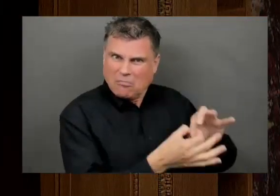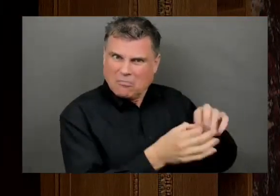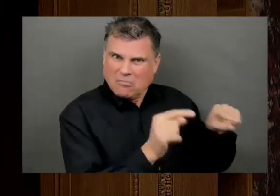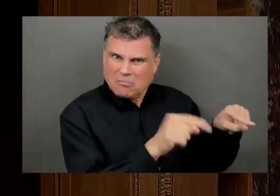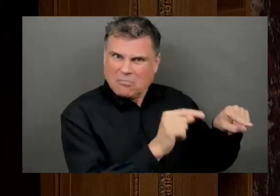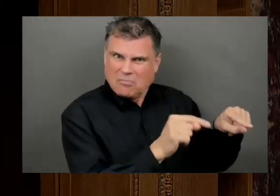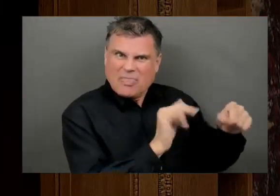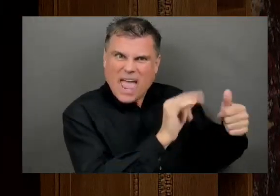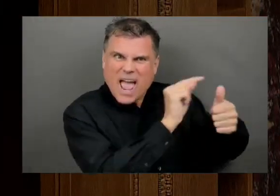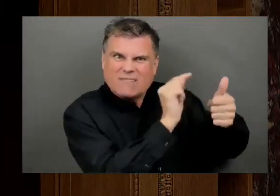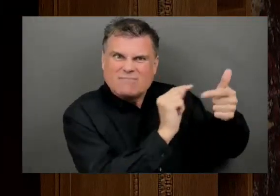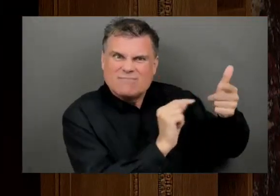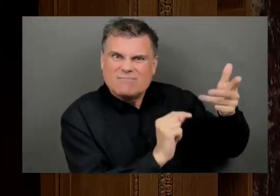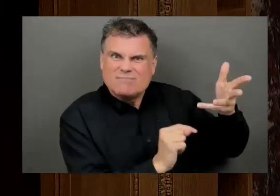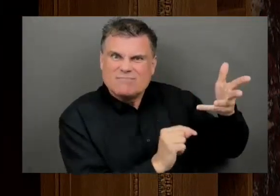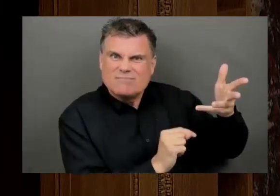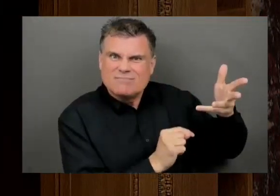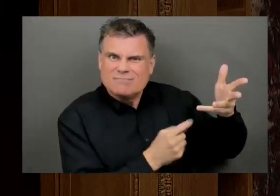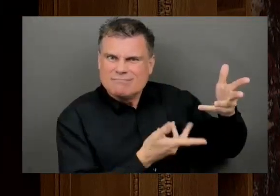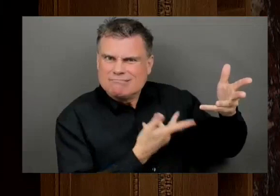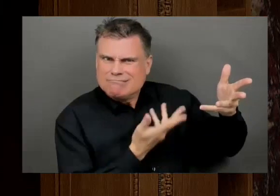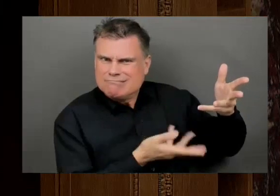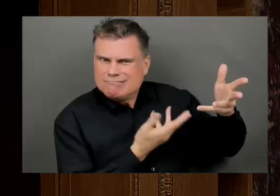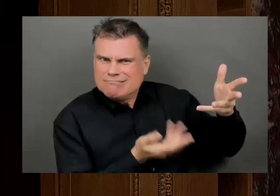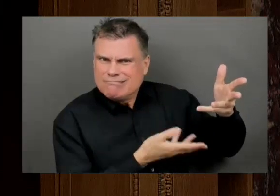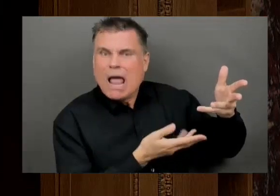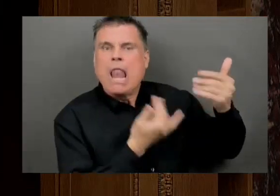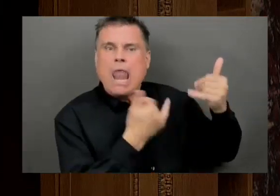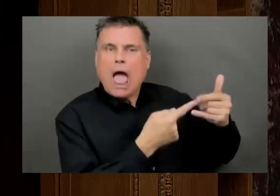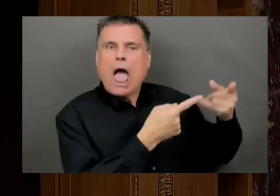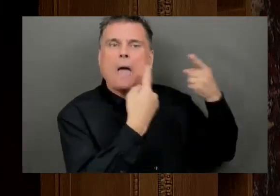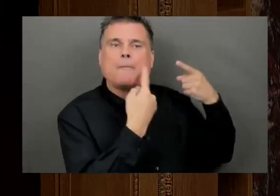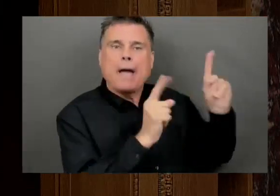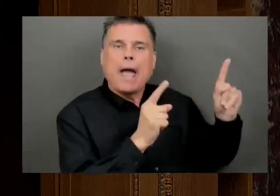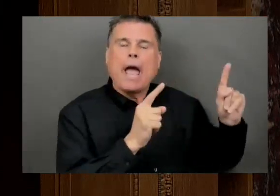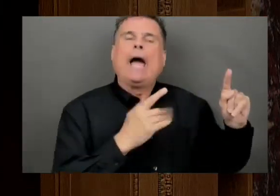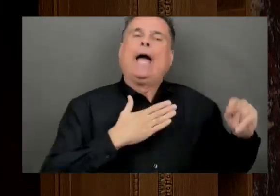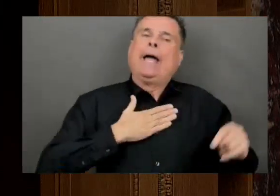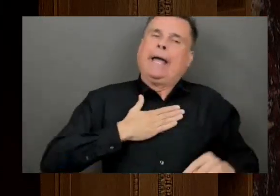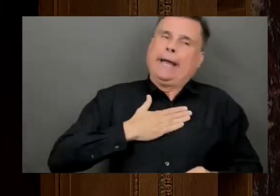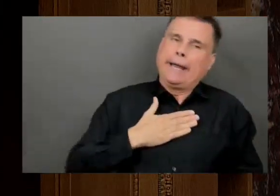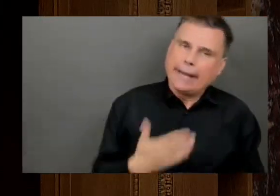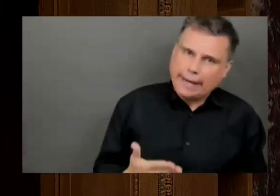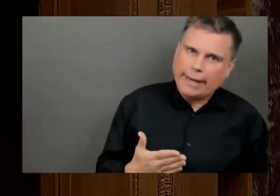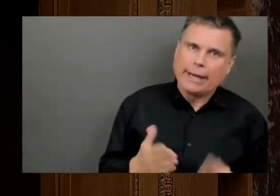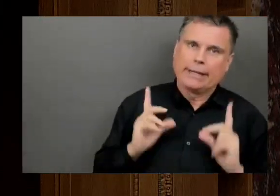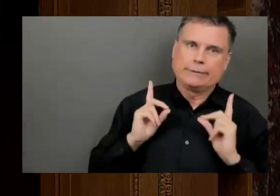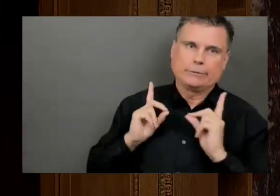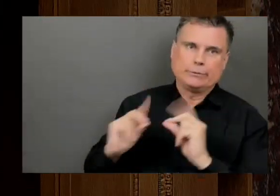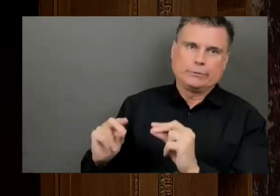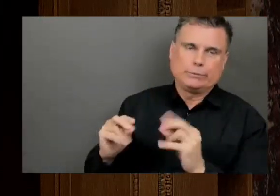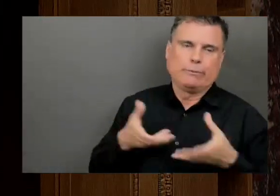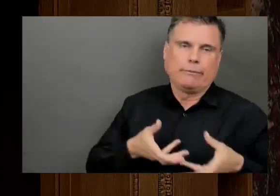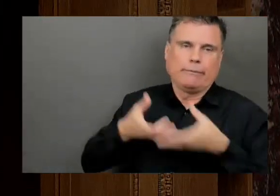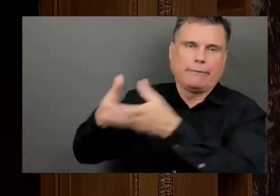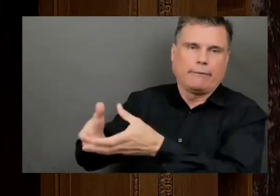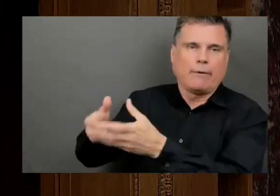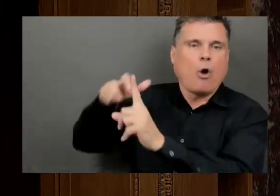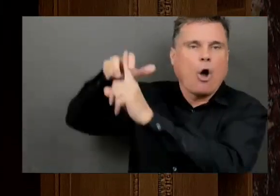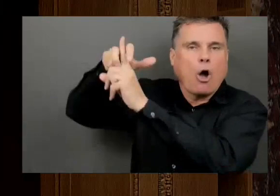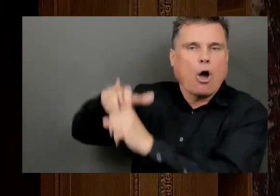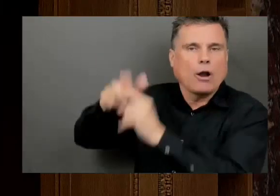warrant investigating after denying that for an entire week. The opposition puts